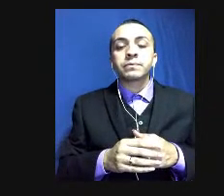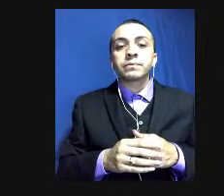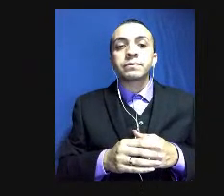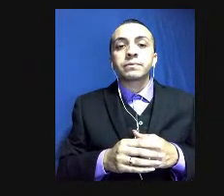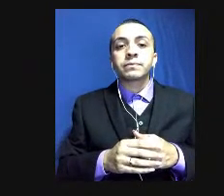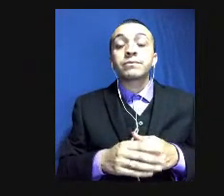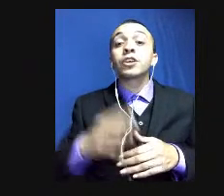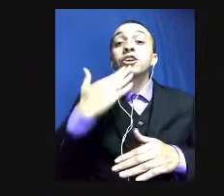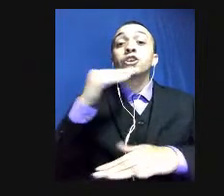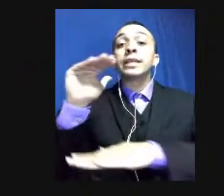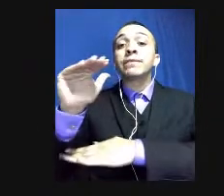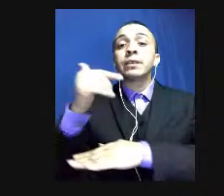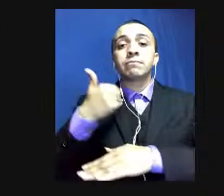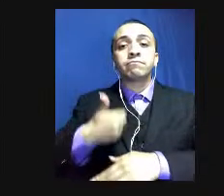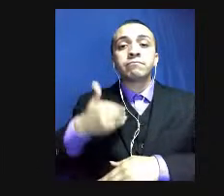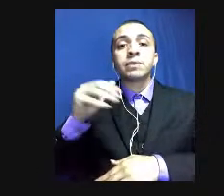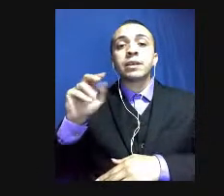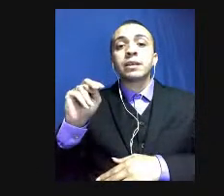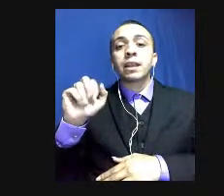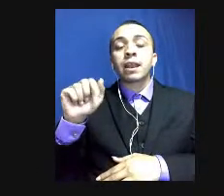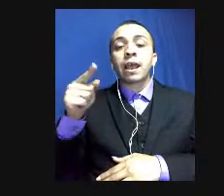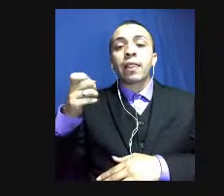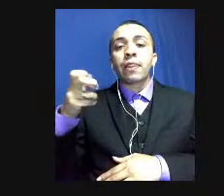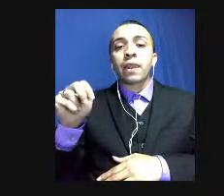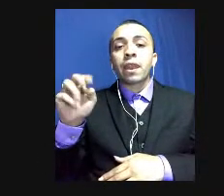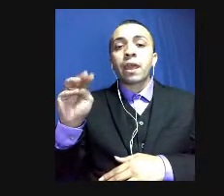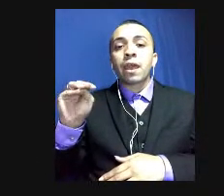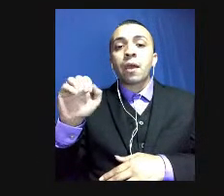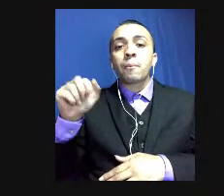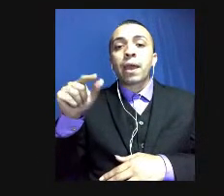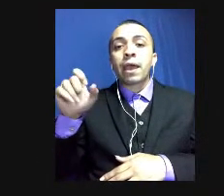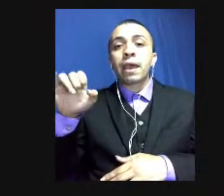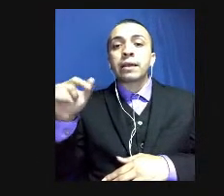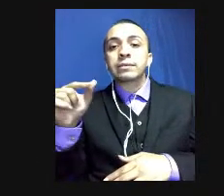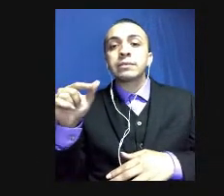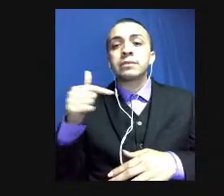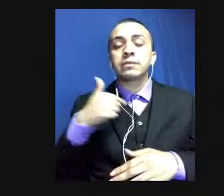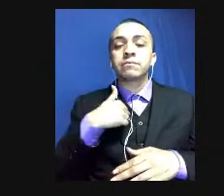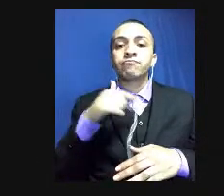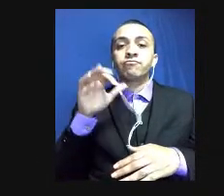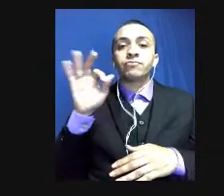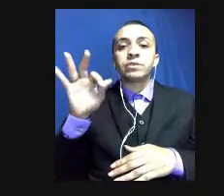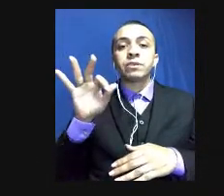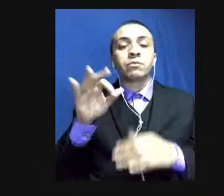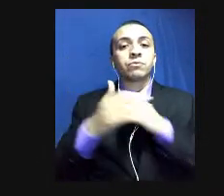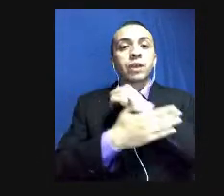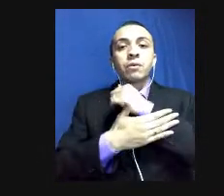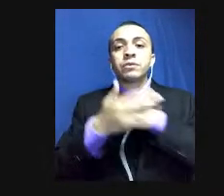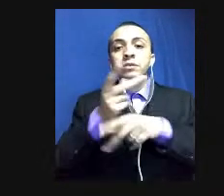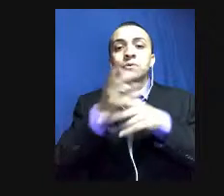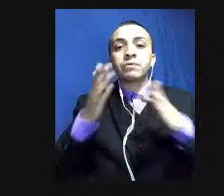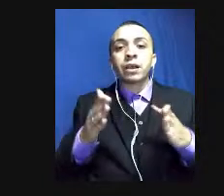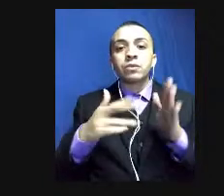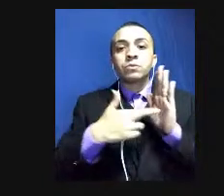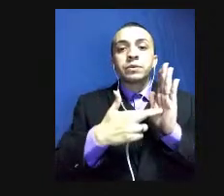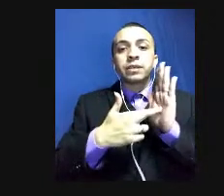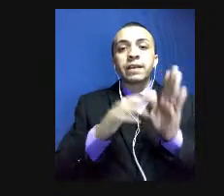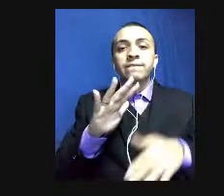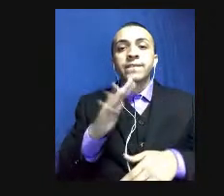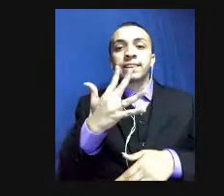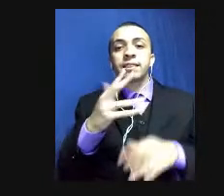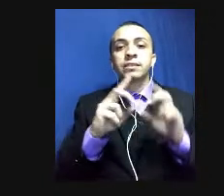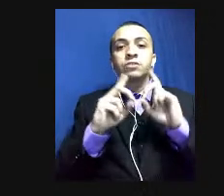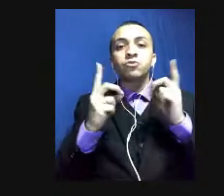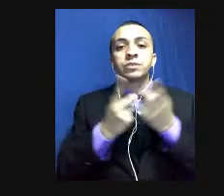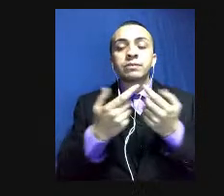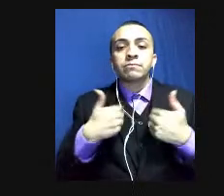Well, good evening. My name is Nathan Magzig, and I'm a supervisor here in Fresno County representing the 5th District, and I have